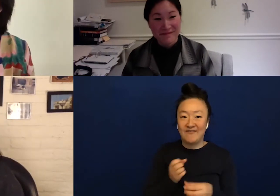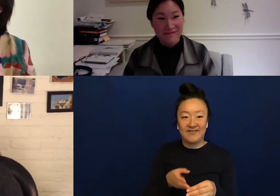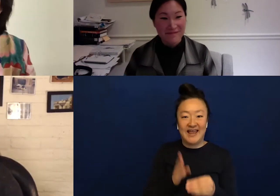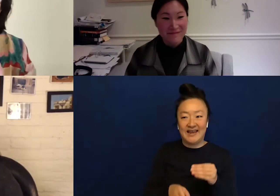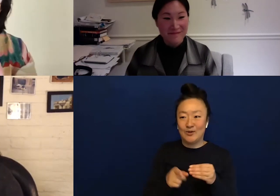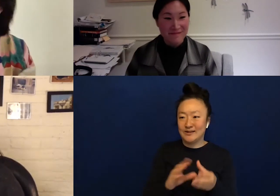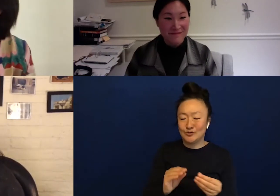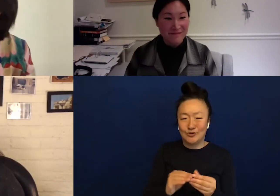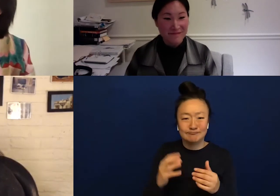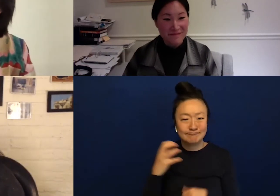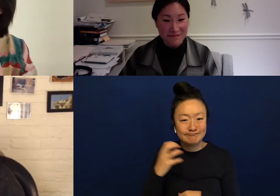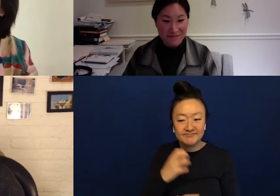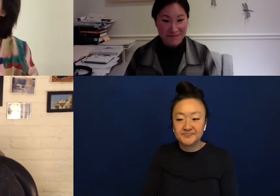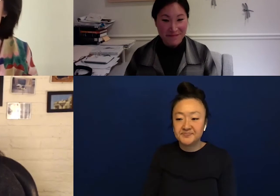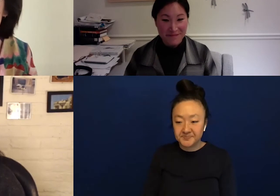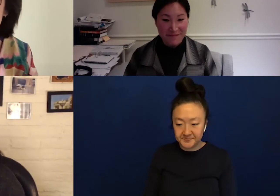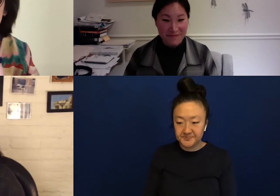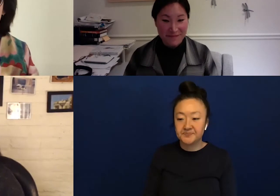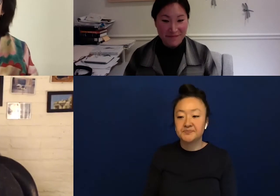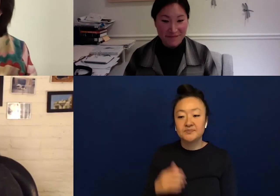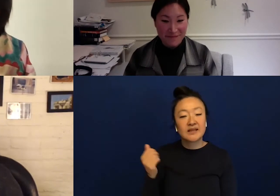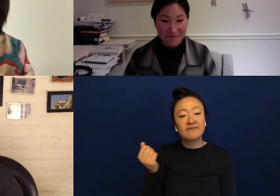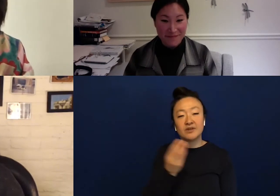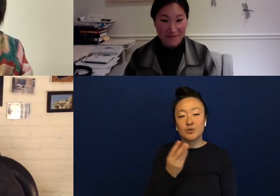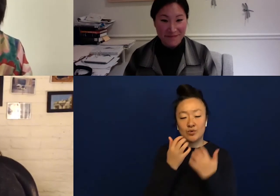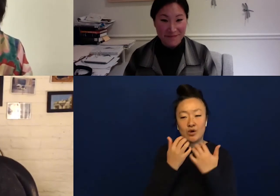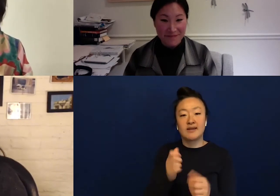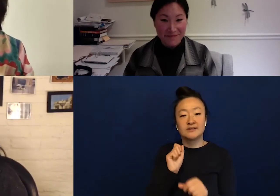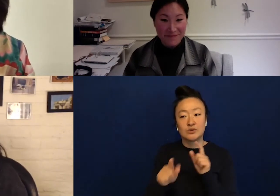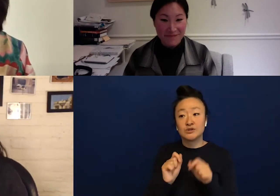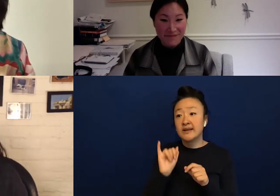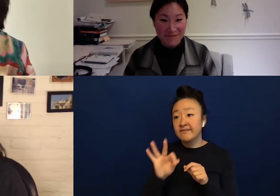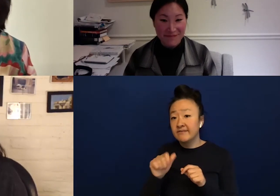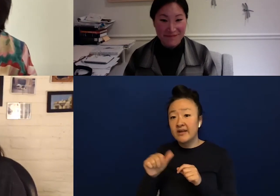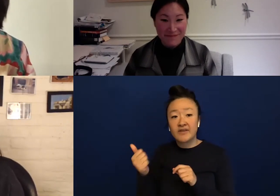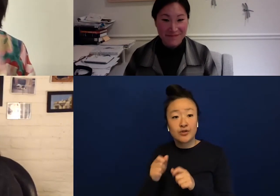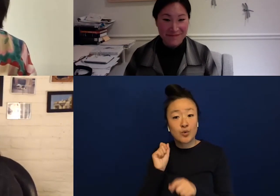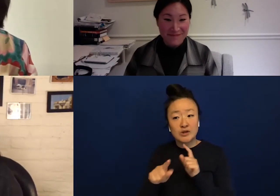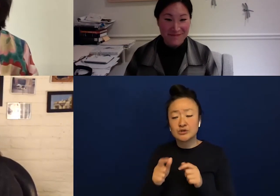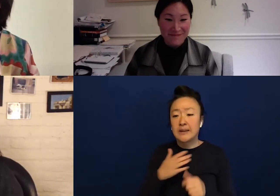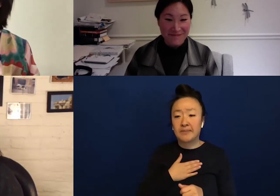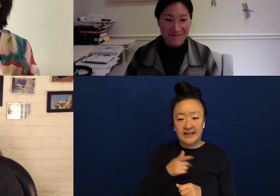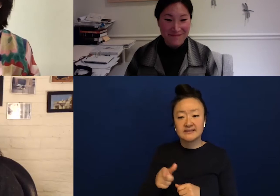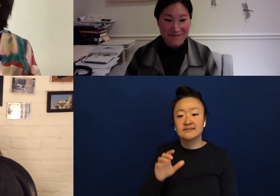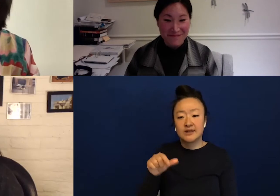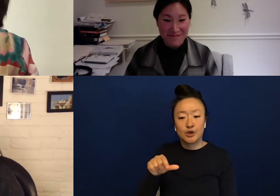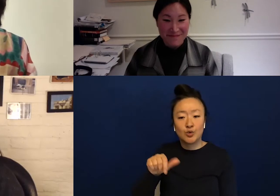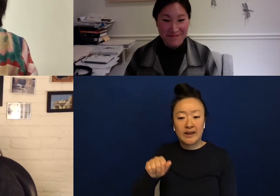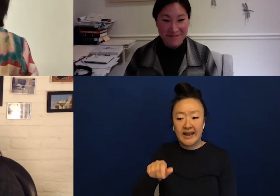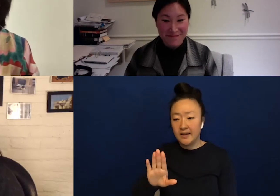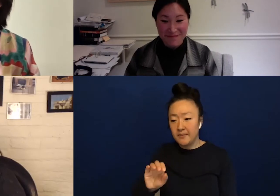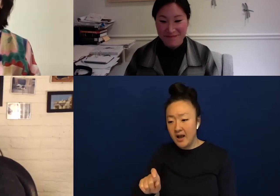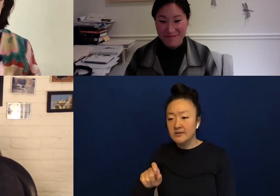incredible. We have a couple of audience questions. Again, if there are others, please do drop them in the Q&A box or in the